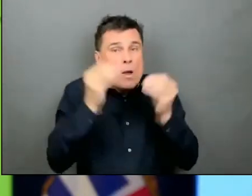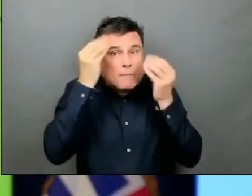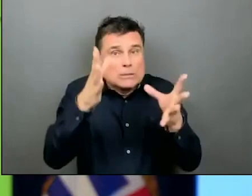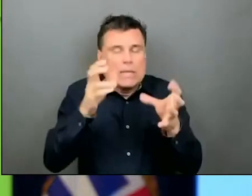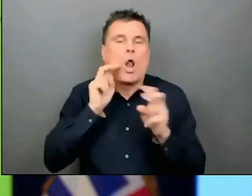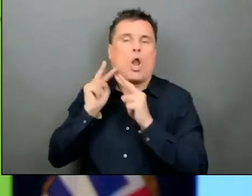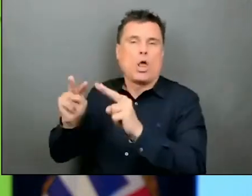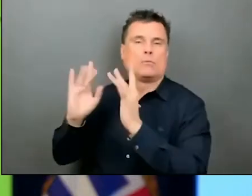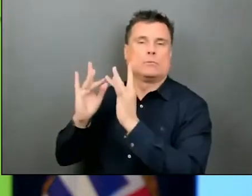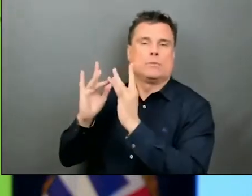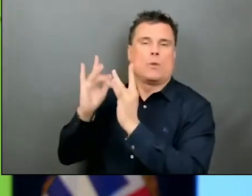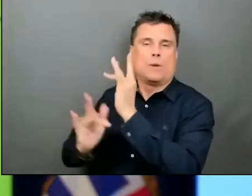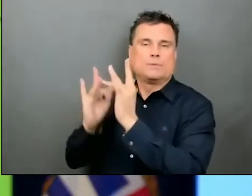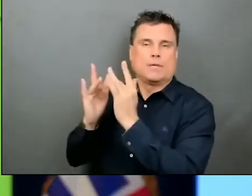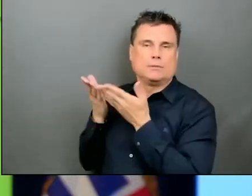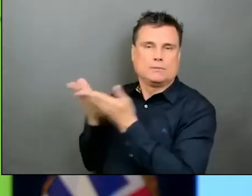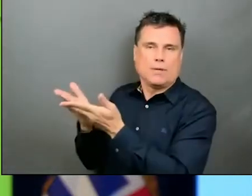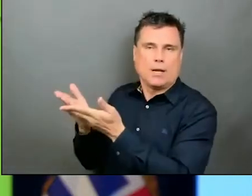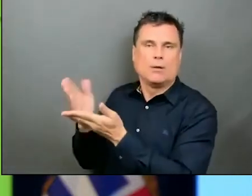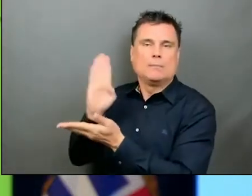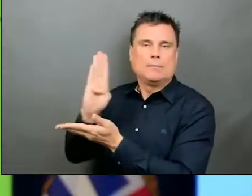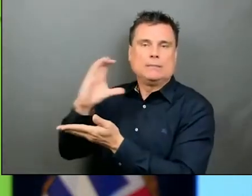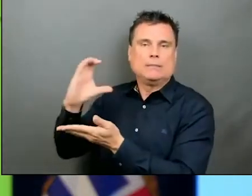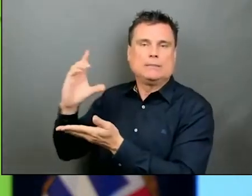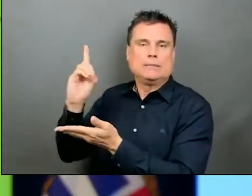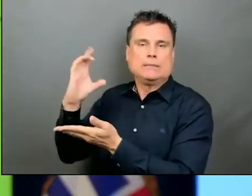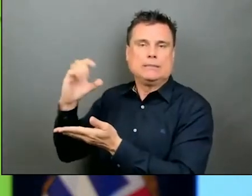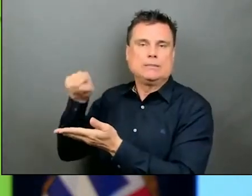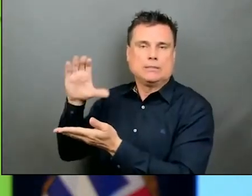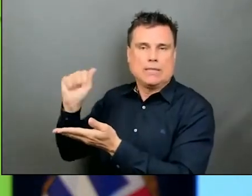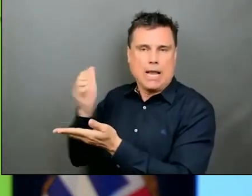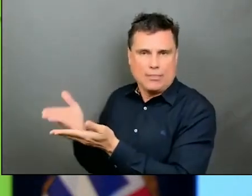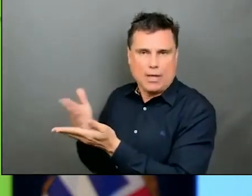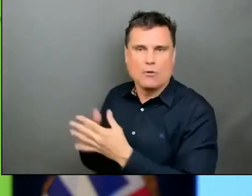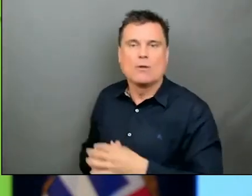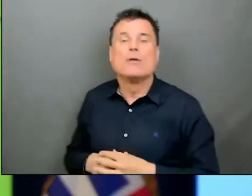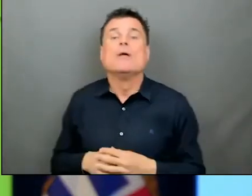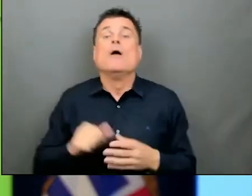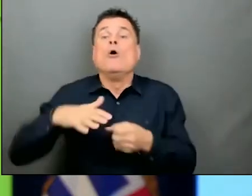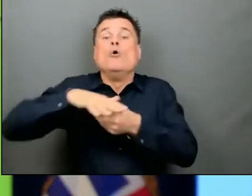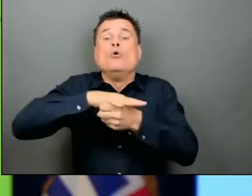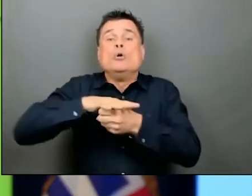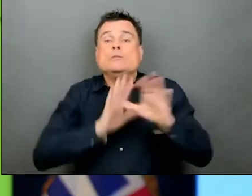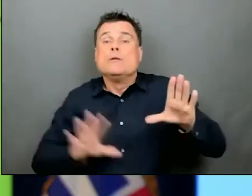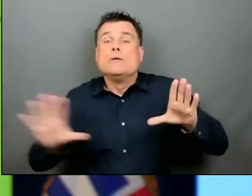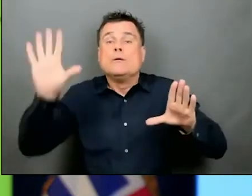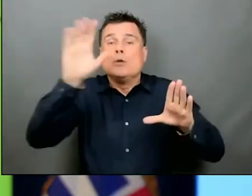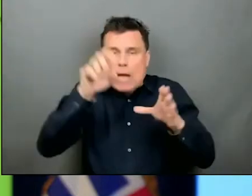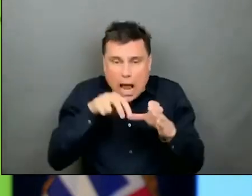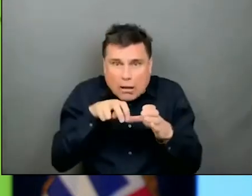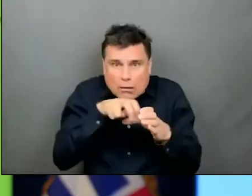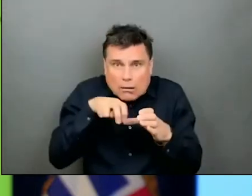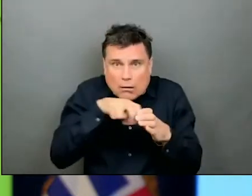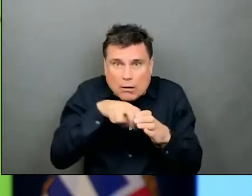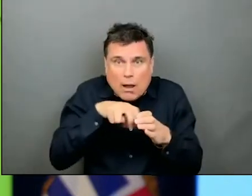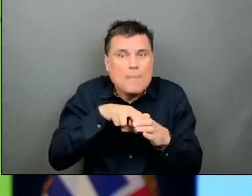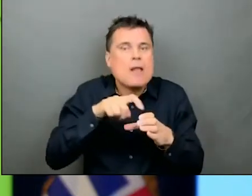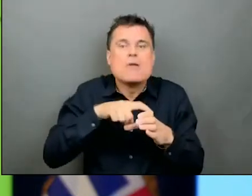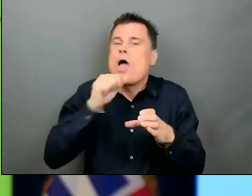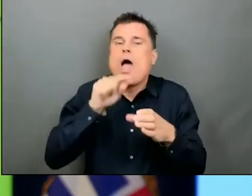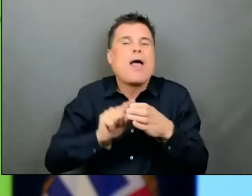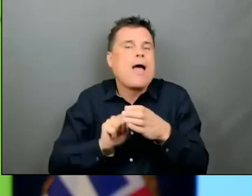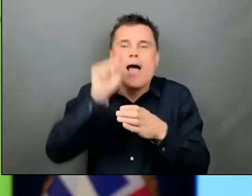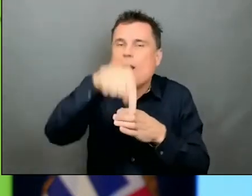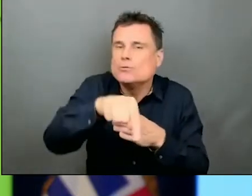For all regions, people will be able to travel within the region or combined region in which they reside, but not out of their region